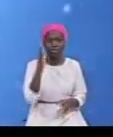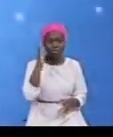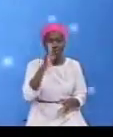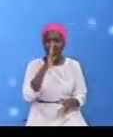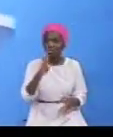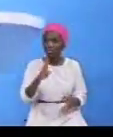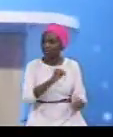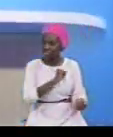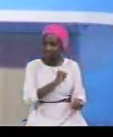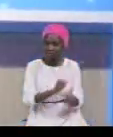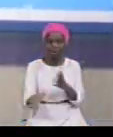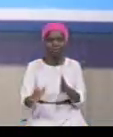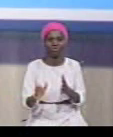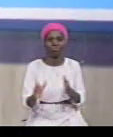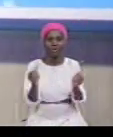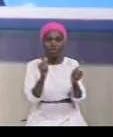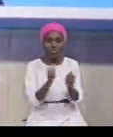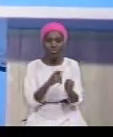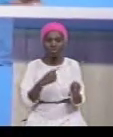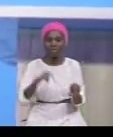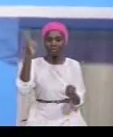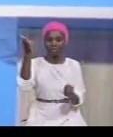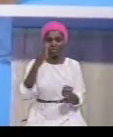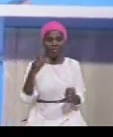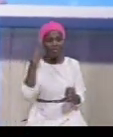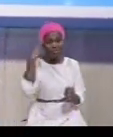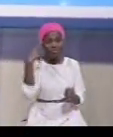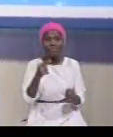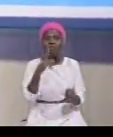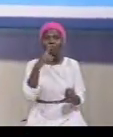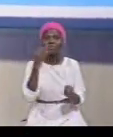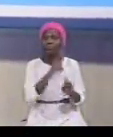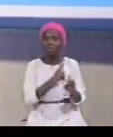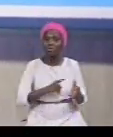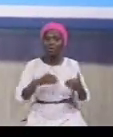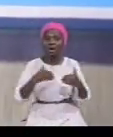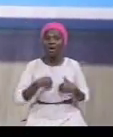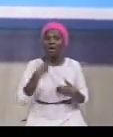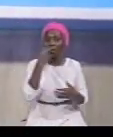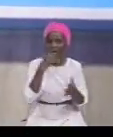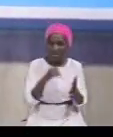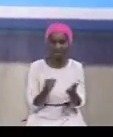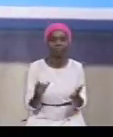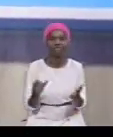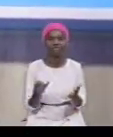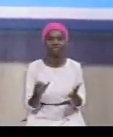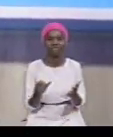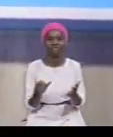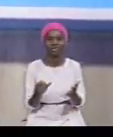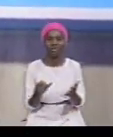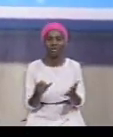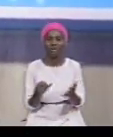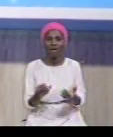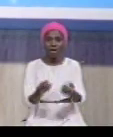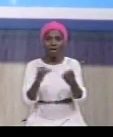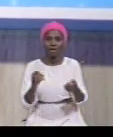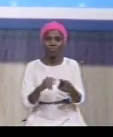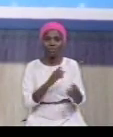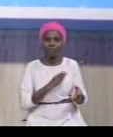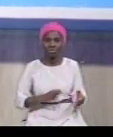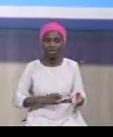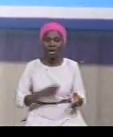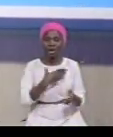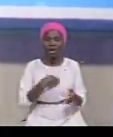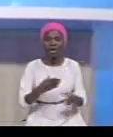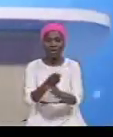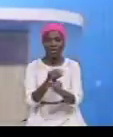wants us to do as he has called us to do. All this crusade we've been talking about, coming to Christ and receiving the